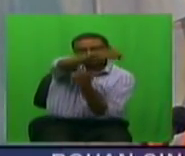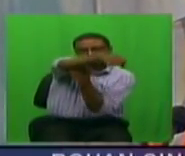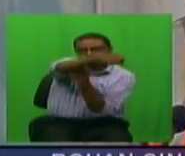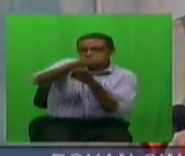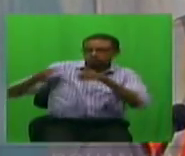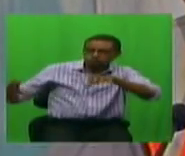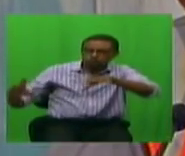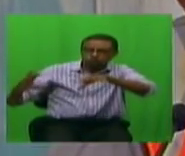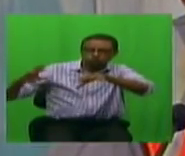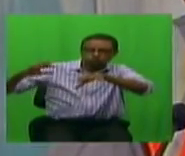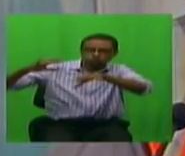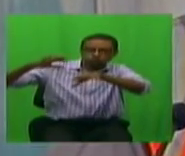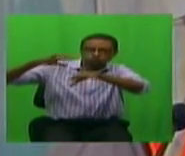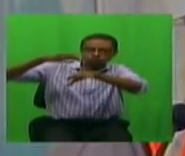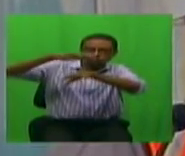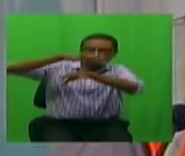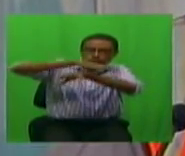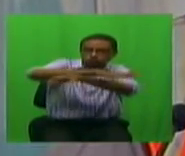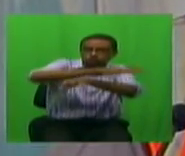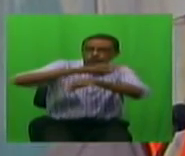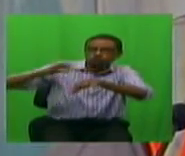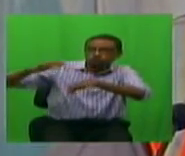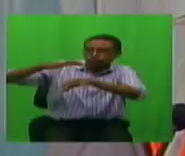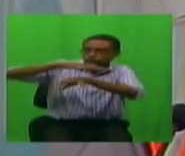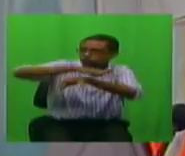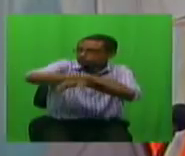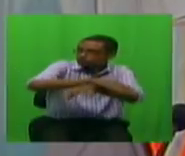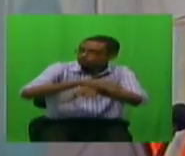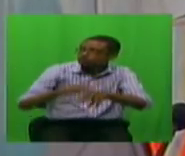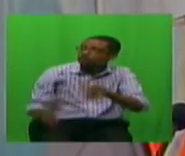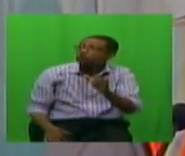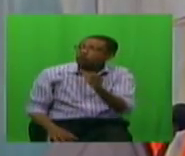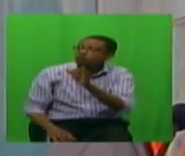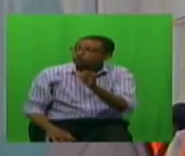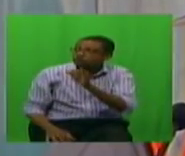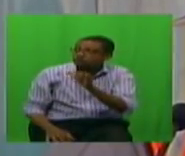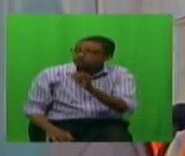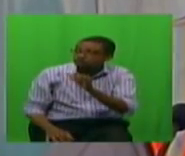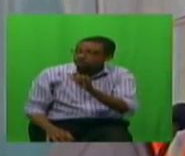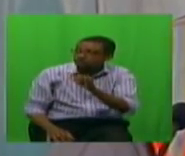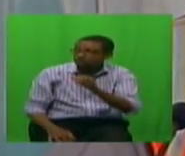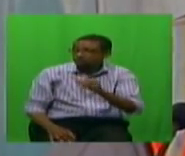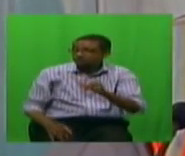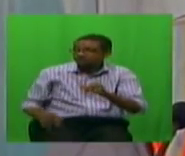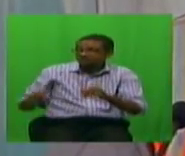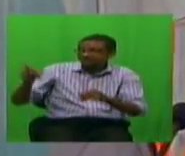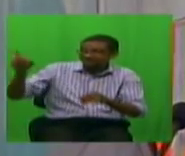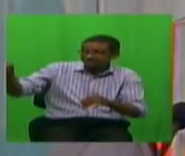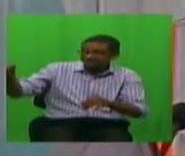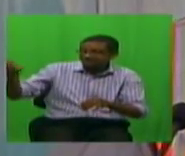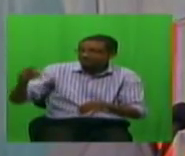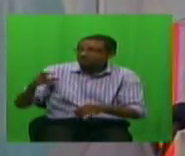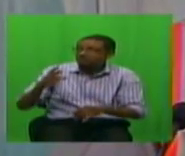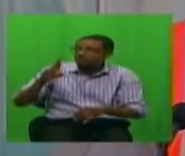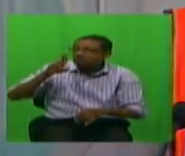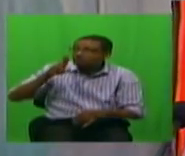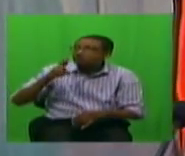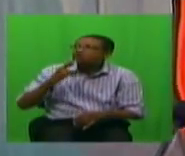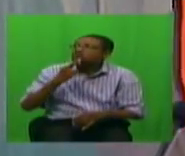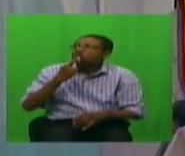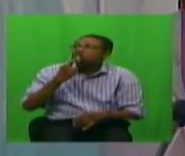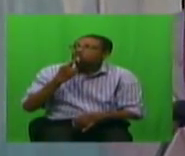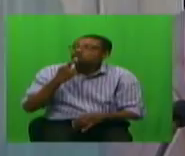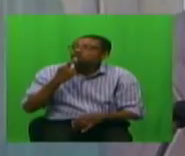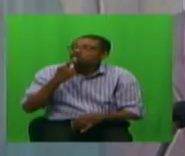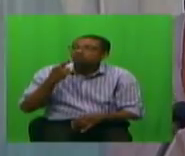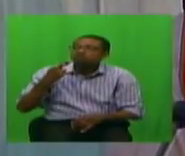off the rice lands that had to get to the ocean, and that's why the highway breached at